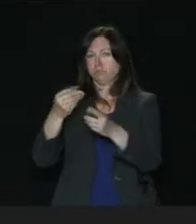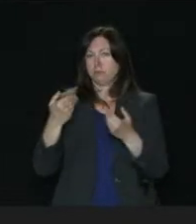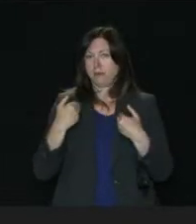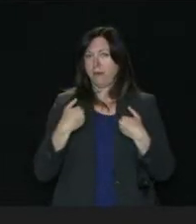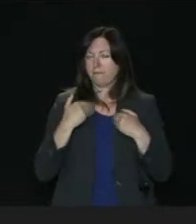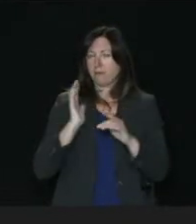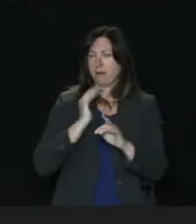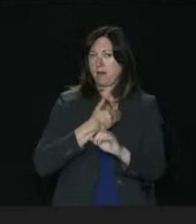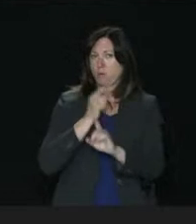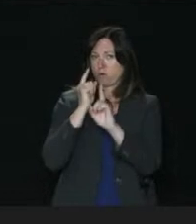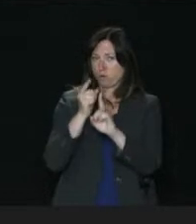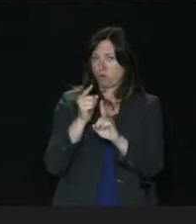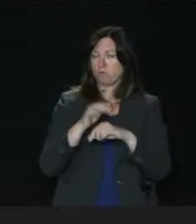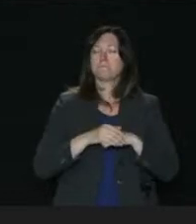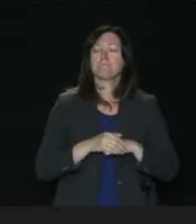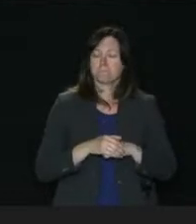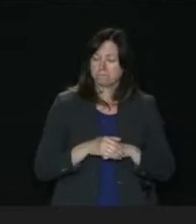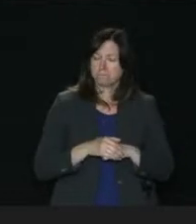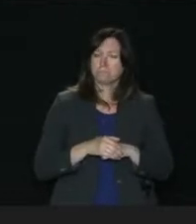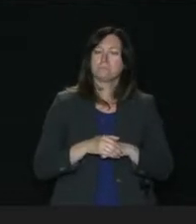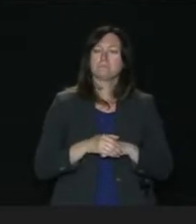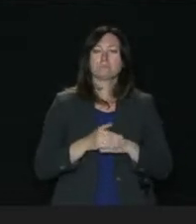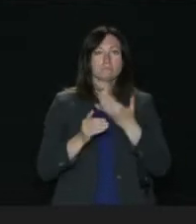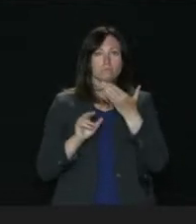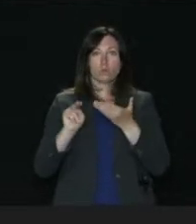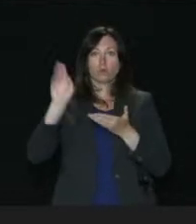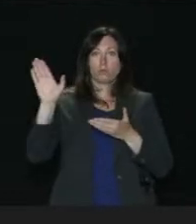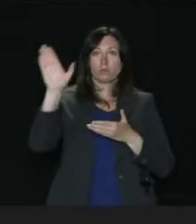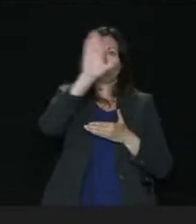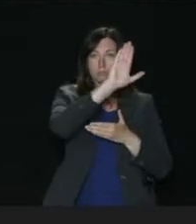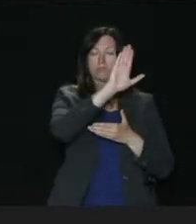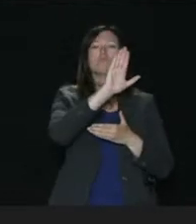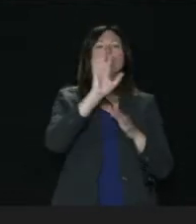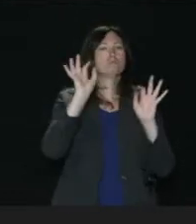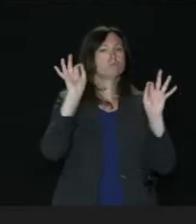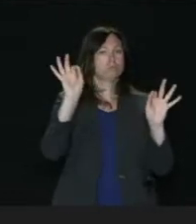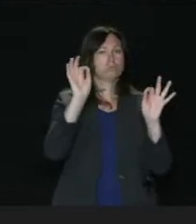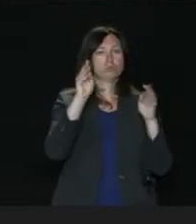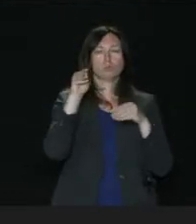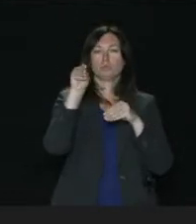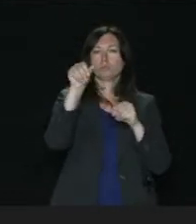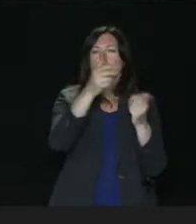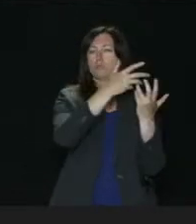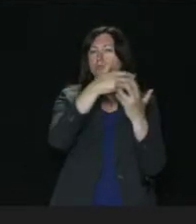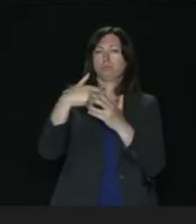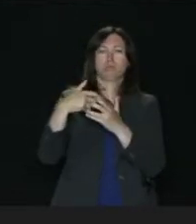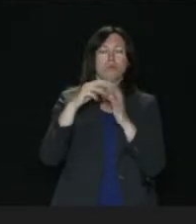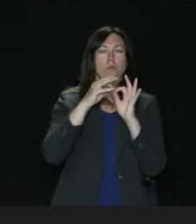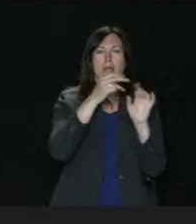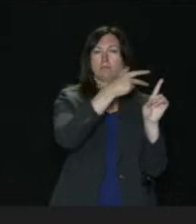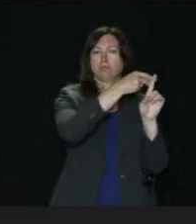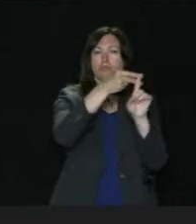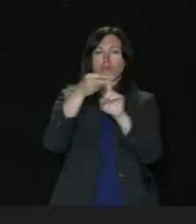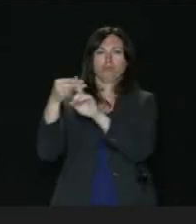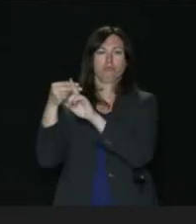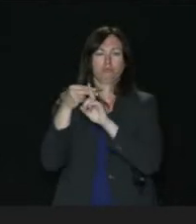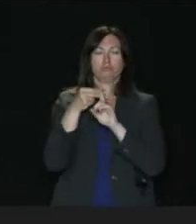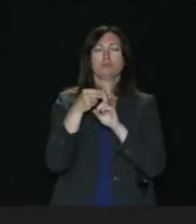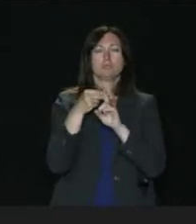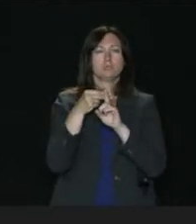doses. We've already seen that in the territories, things are going very well with their vaccination program. I believe